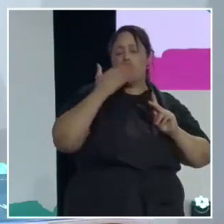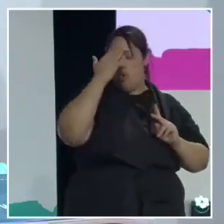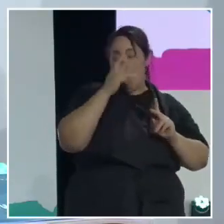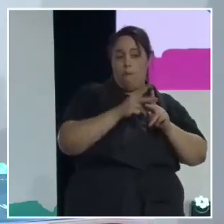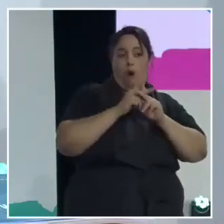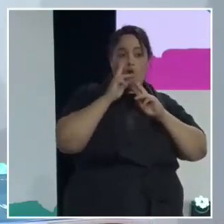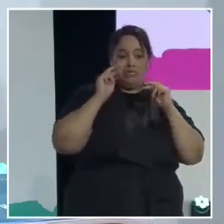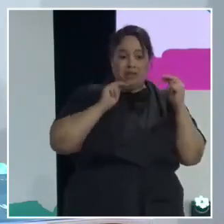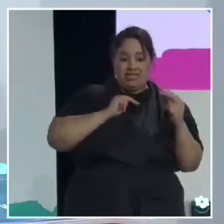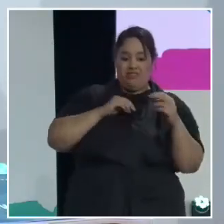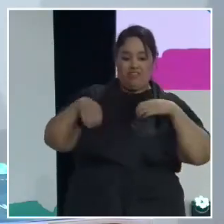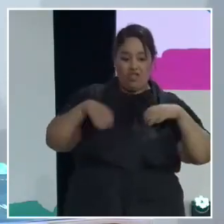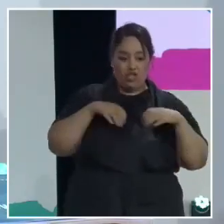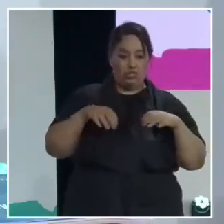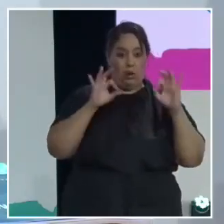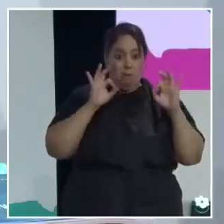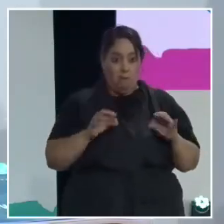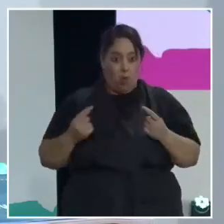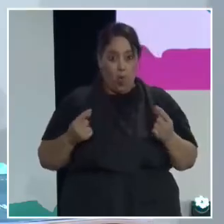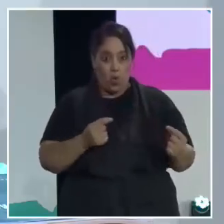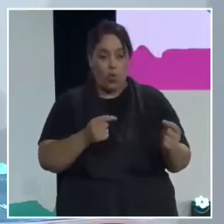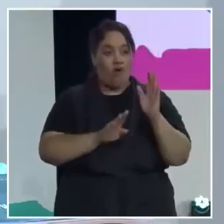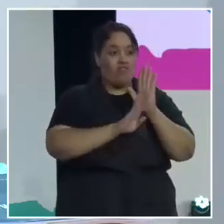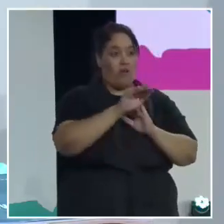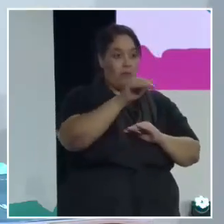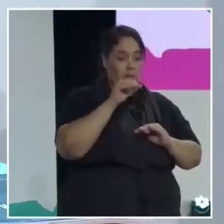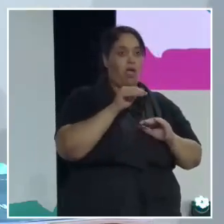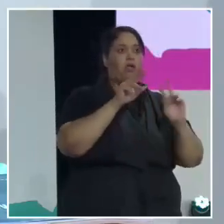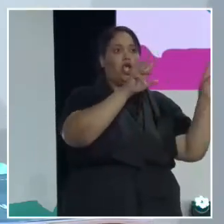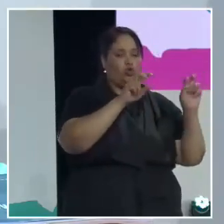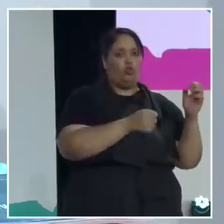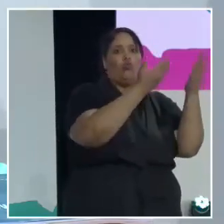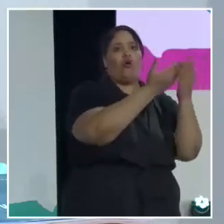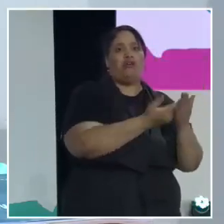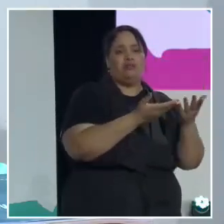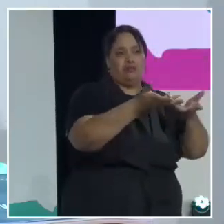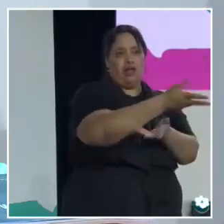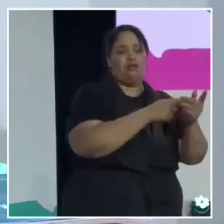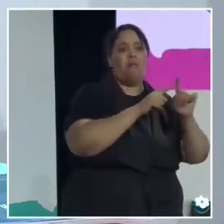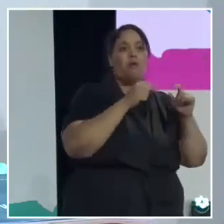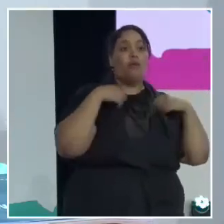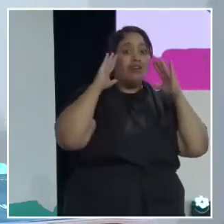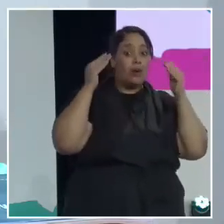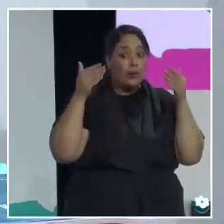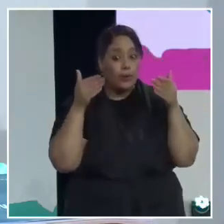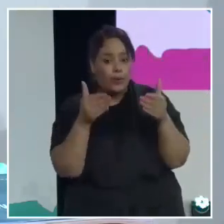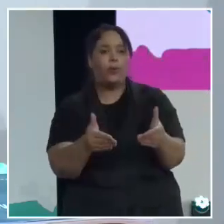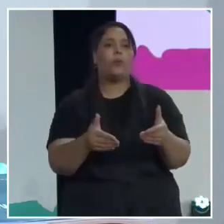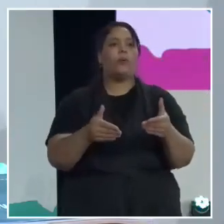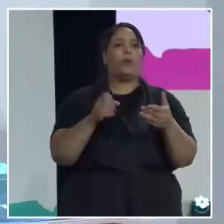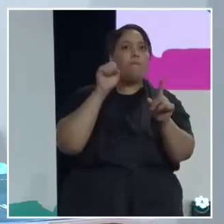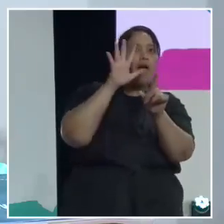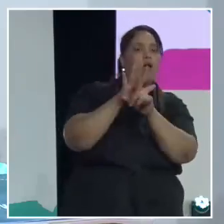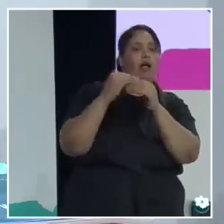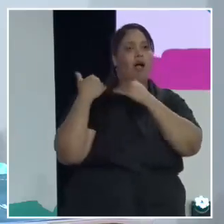perspective, the efficiency and effectiveness of development bank needs to be raised. We need to be laser focused on impact and accountability and